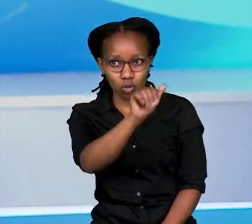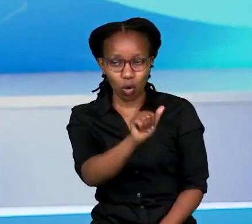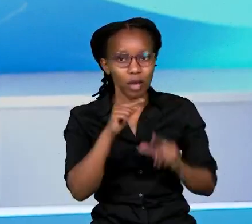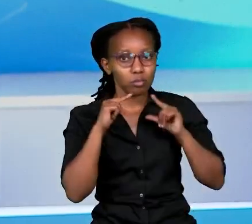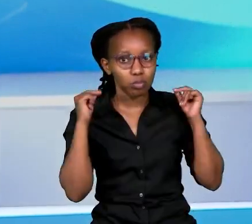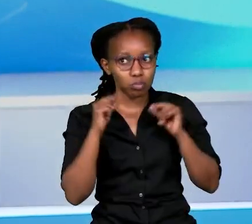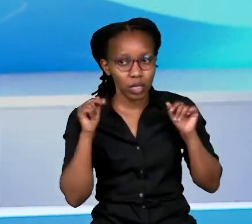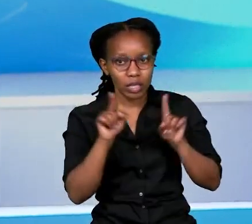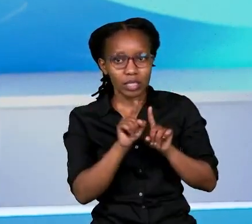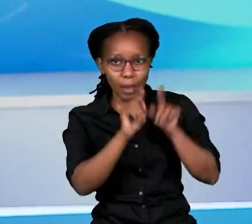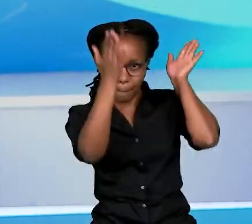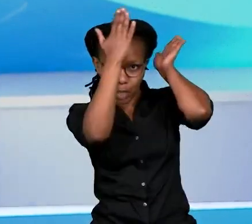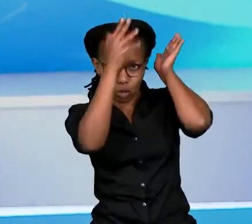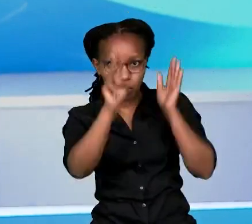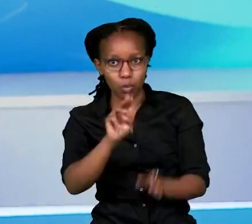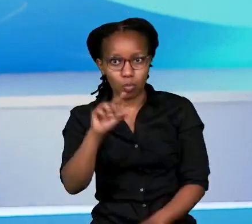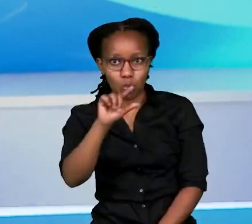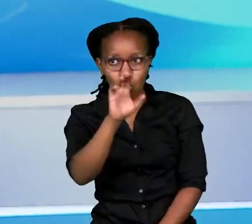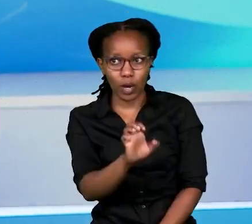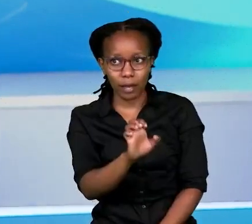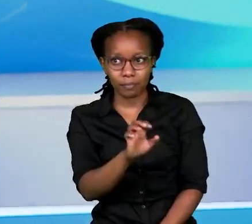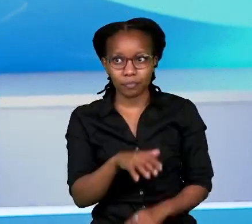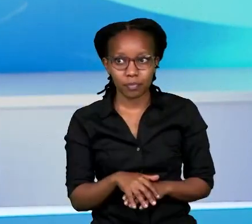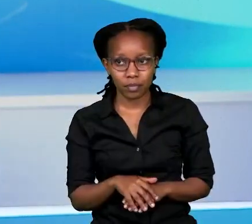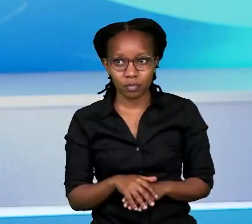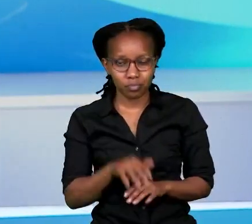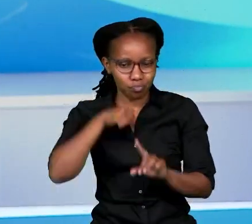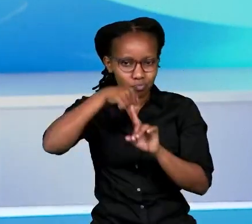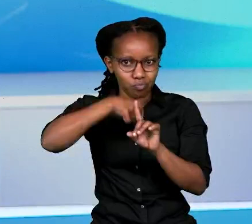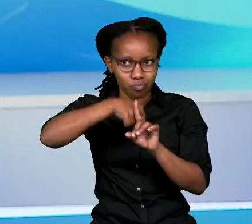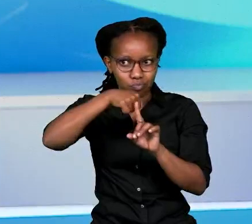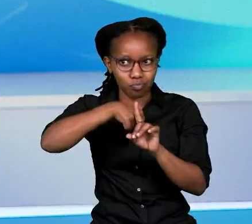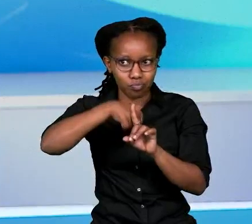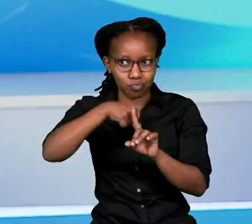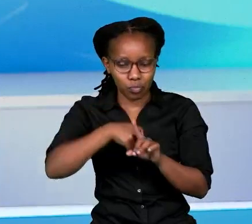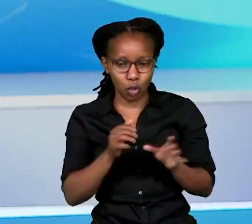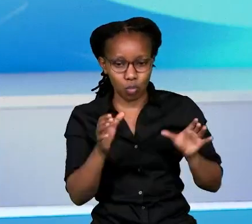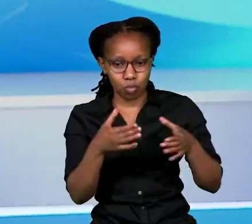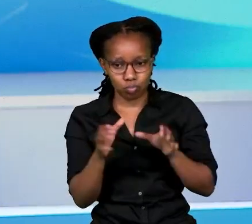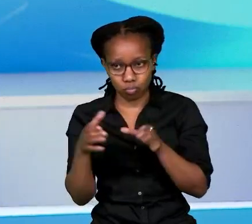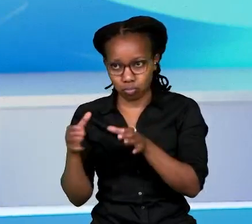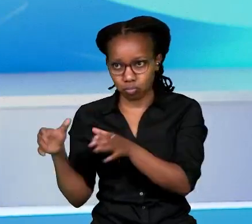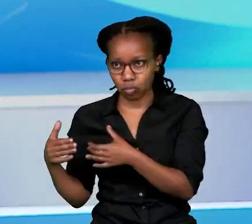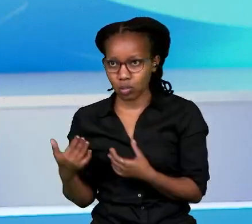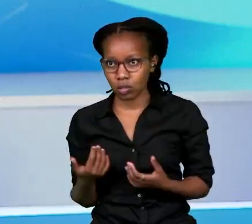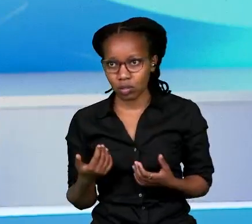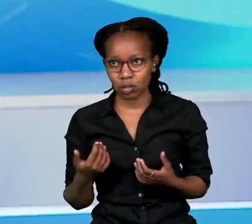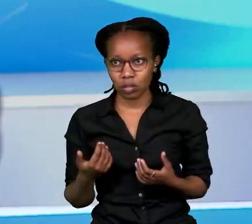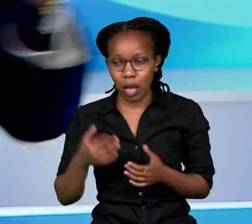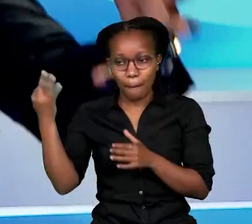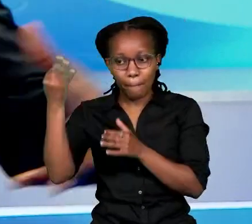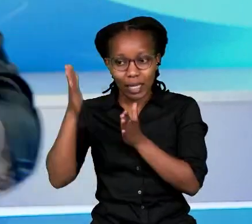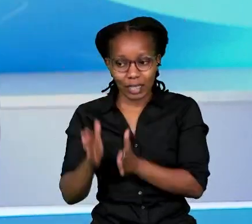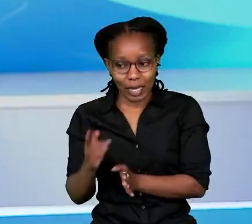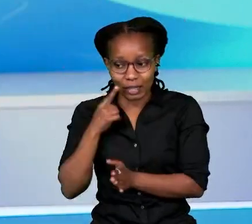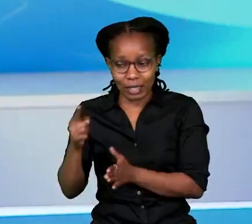Muge, Bishop Muge. These are the people we used to see at the forefront fighting for multi-partyism. Mm-hmm. Why are then the pastor is saying, yes,